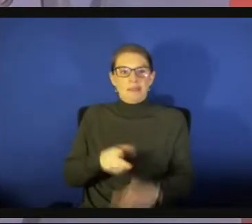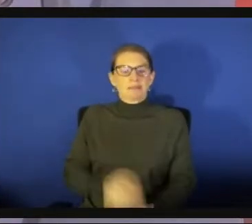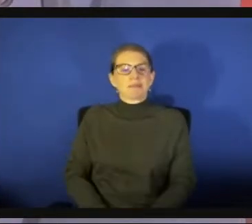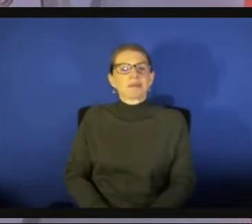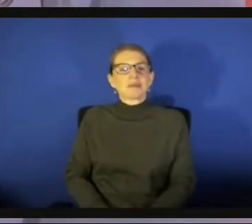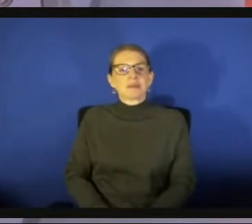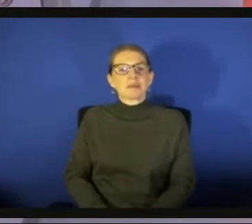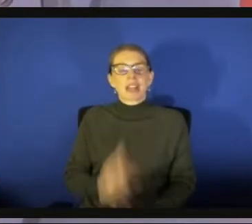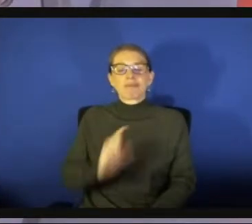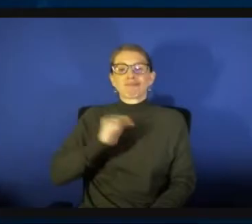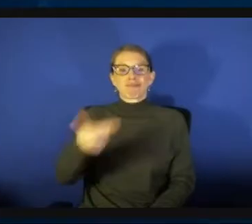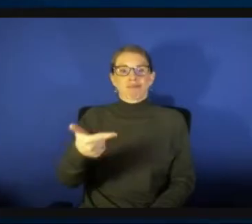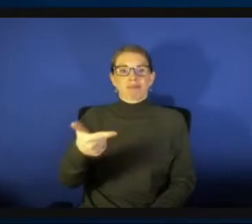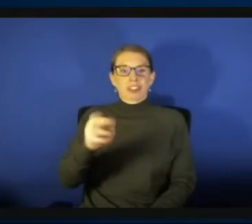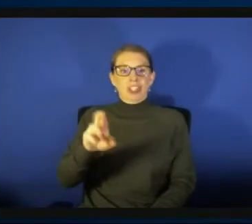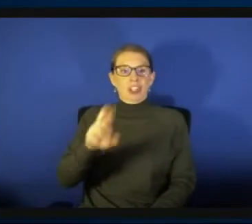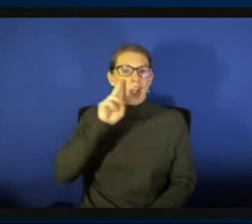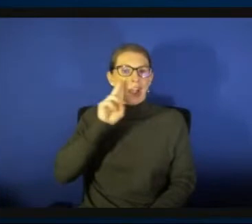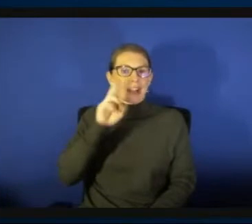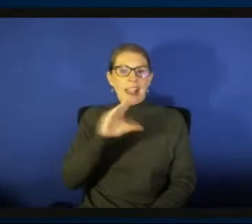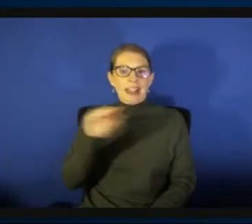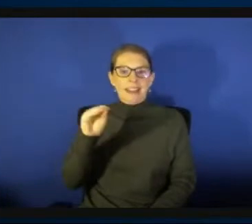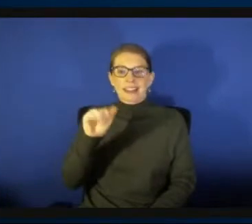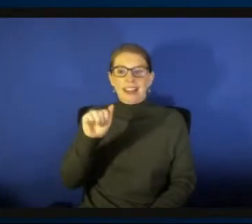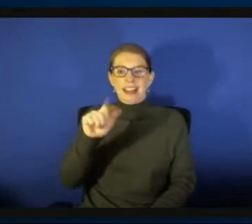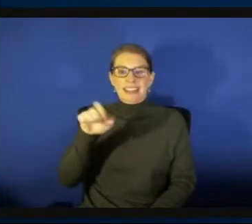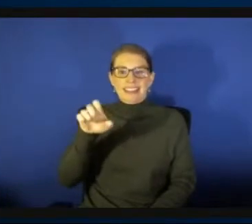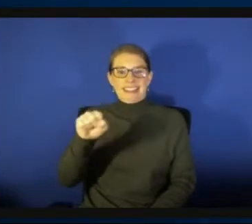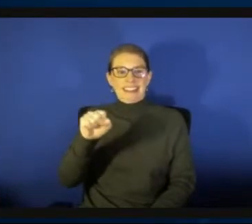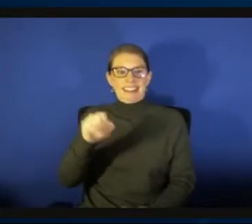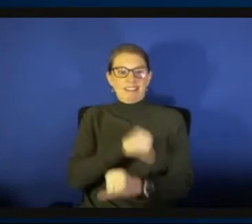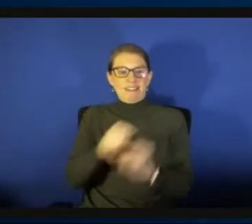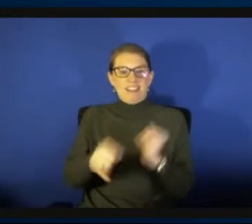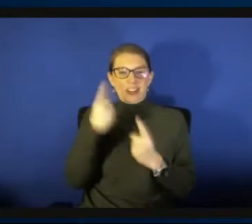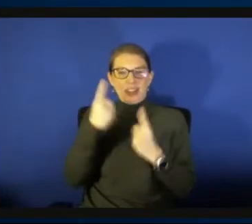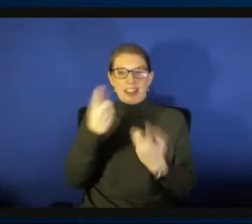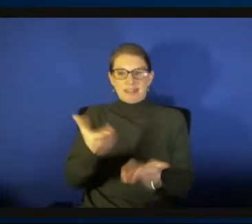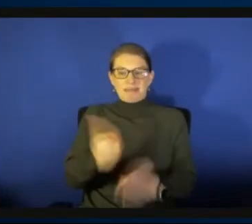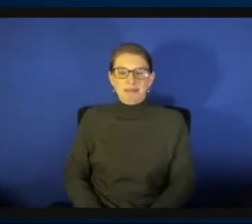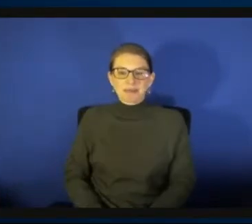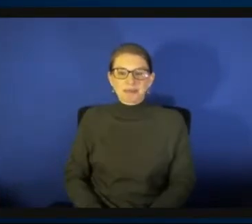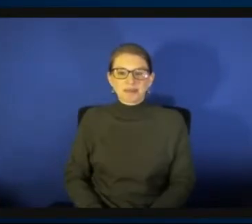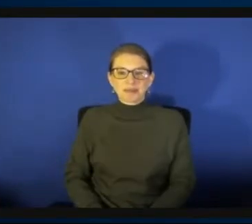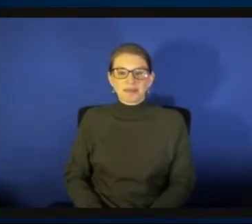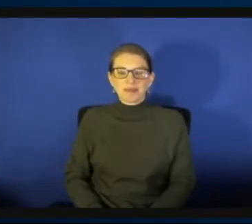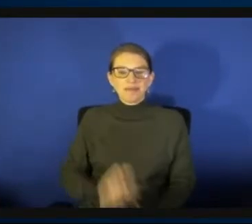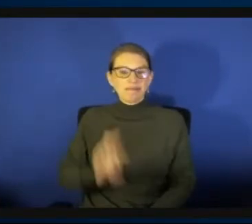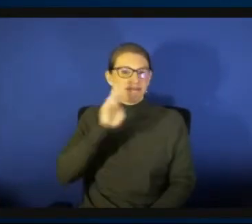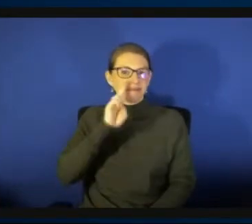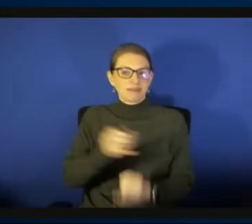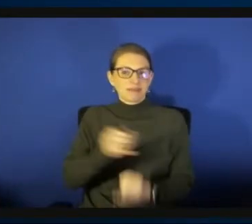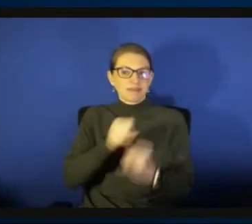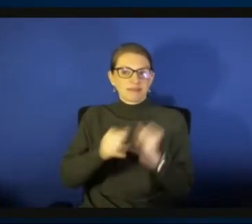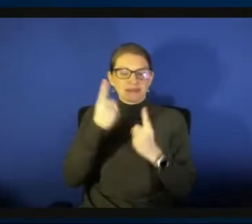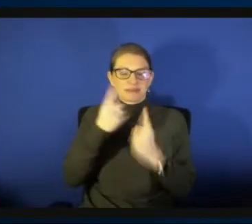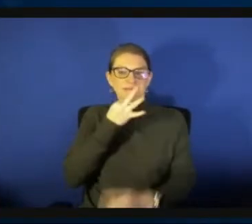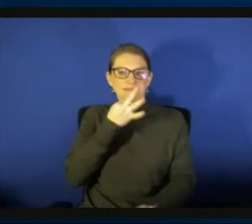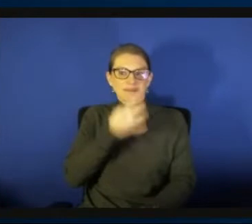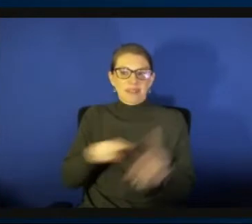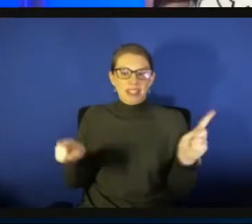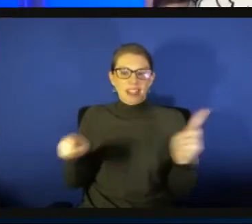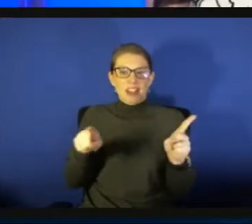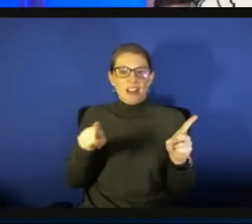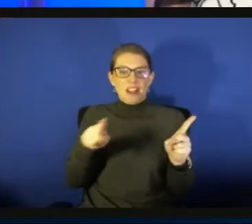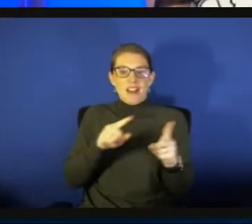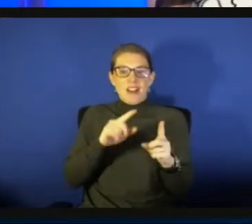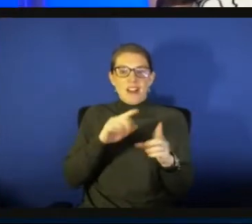it back to Dr. Hawkinson and Alexis and get his final thoughts. We're going to get Dr. Hawkinson's final thoughts in just a moment, but we all want to hear